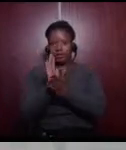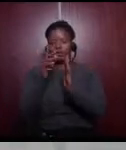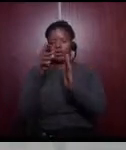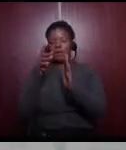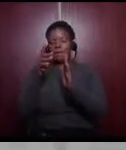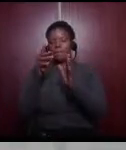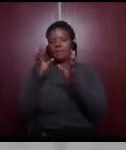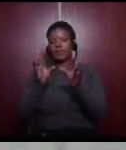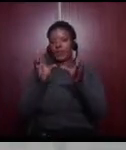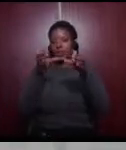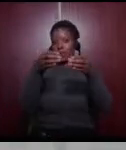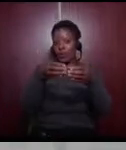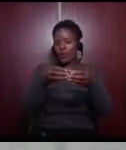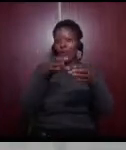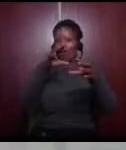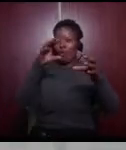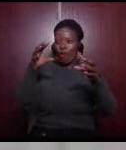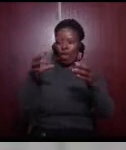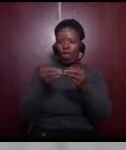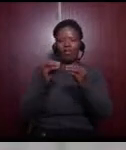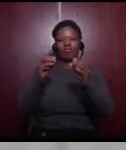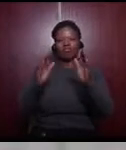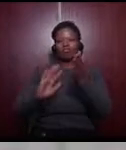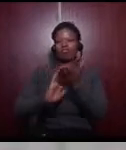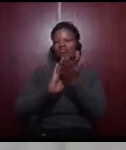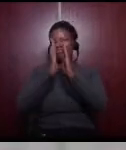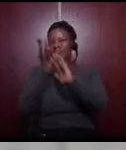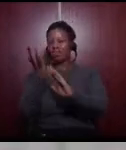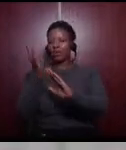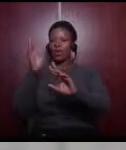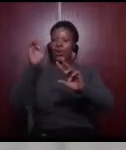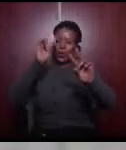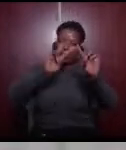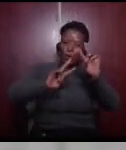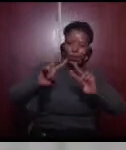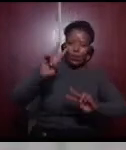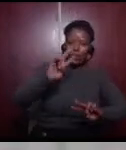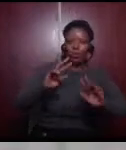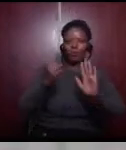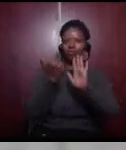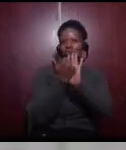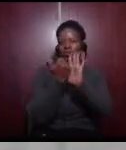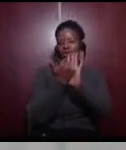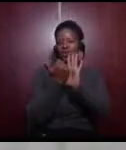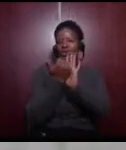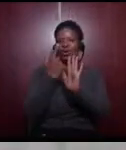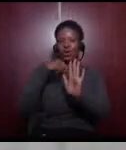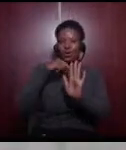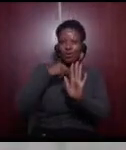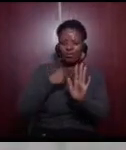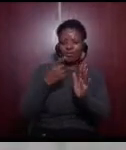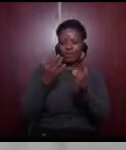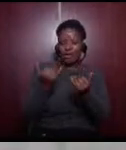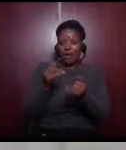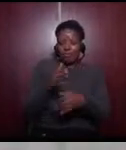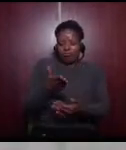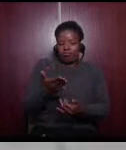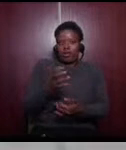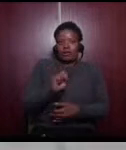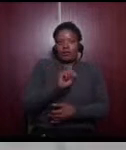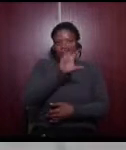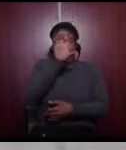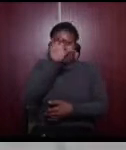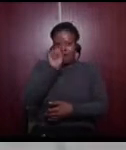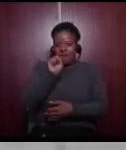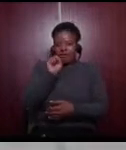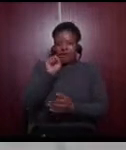umthetho lokuthi ubhekelele zonke inhlekelele yona act ekuyiyona enkulu kakhulu eSouth Africa ebhekelela indaba zenhlekelele. Emese